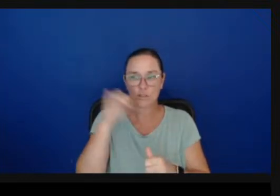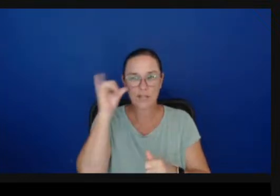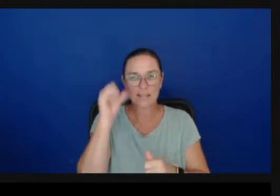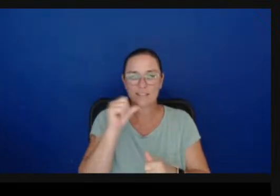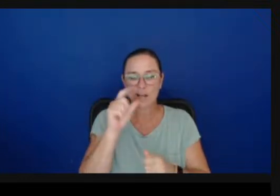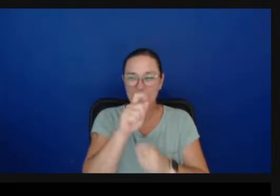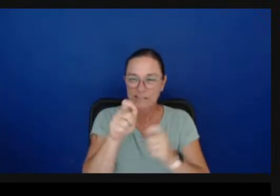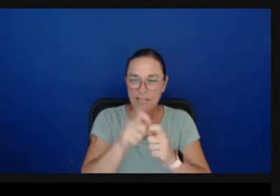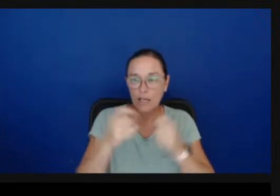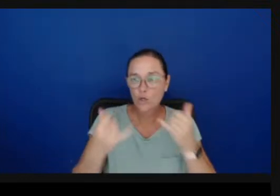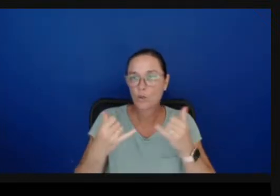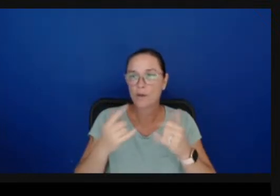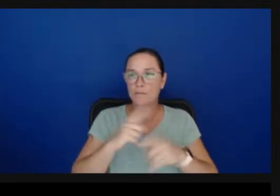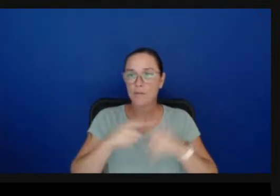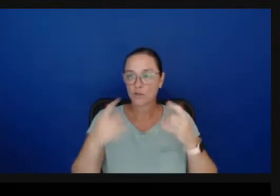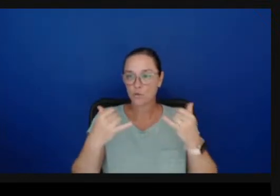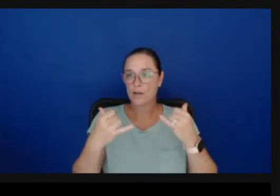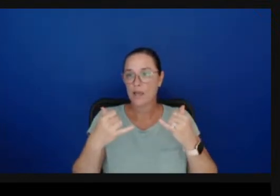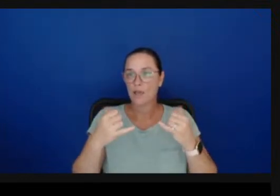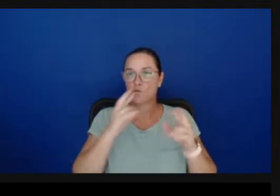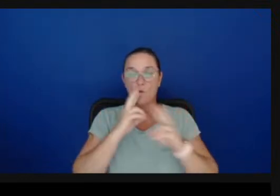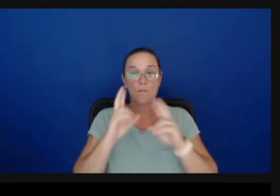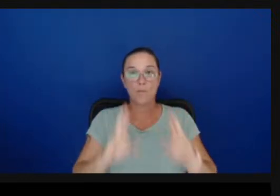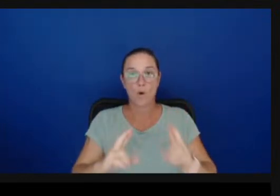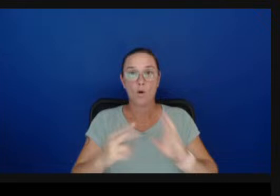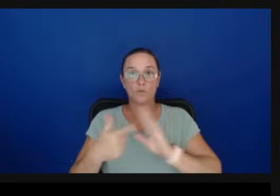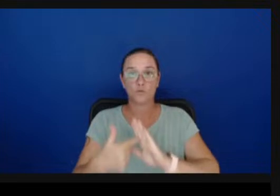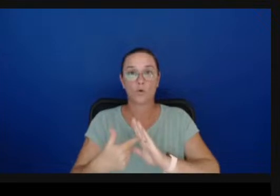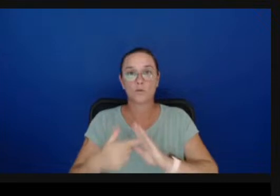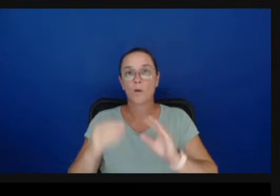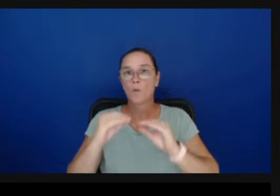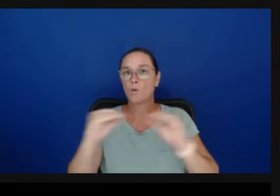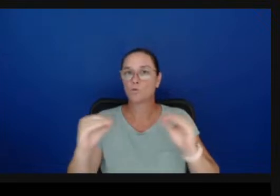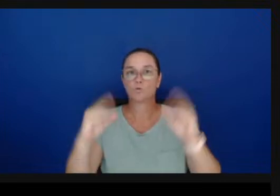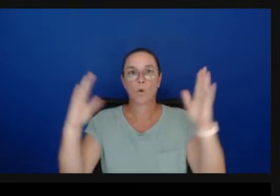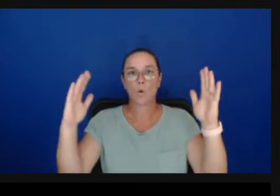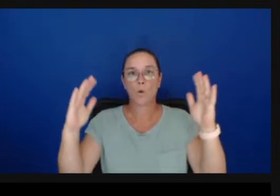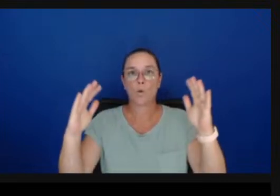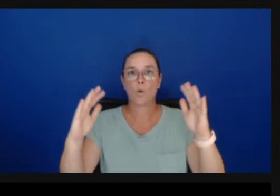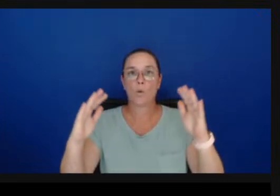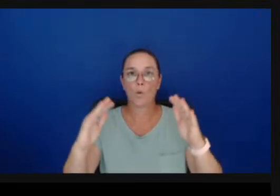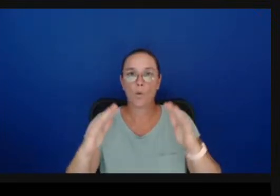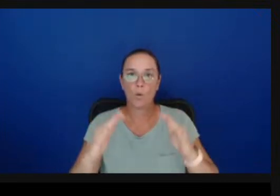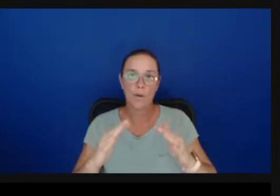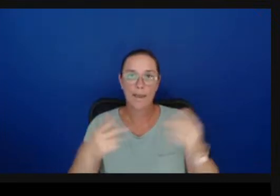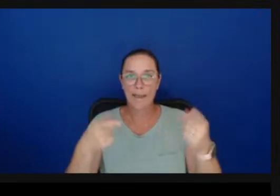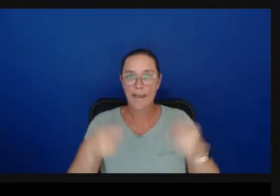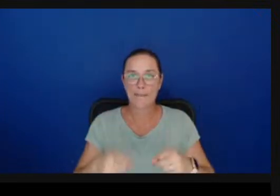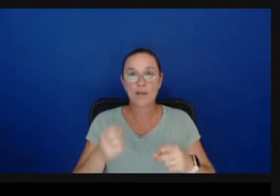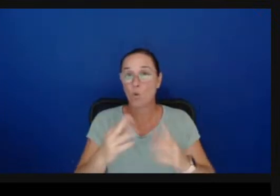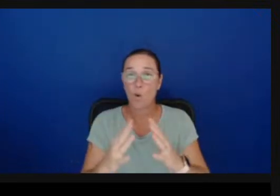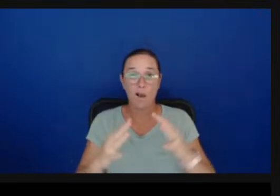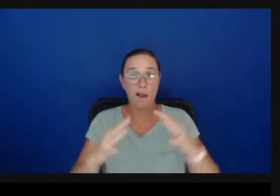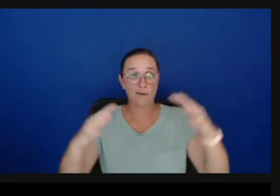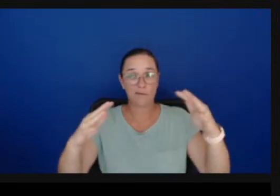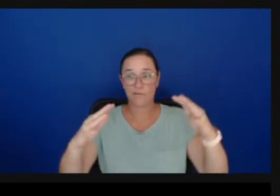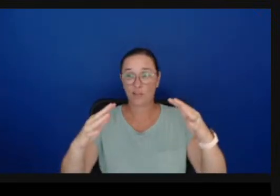current, but today's report suggests that there is no deflation or inflation